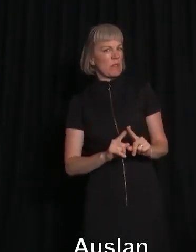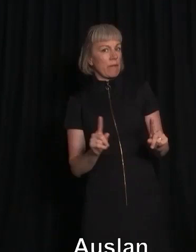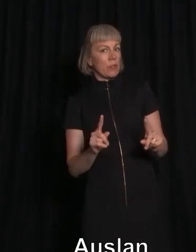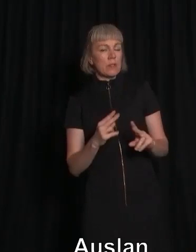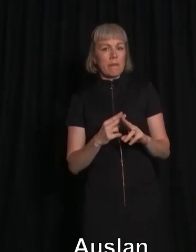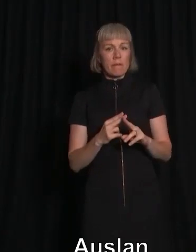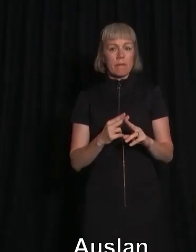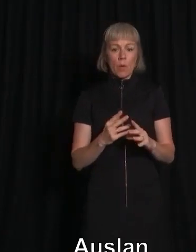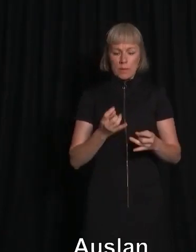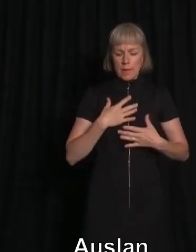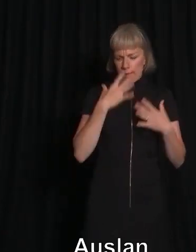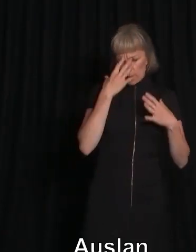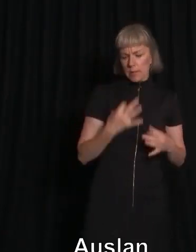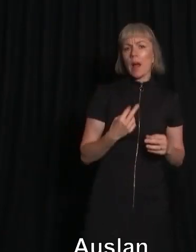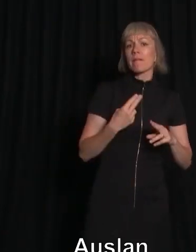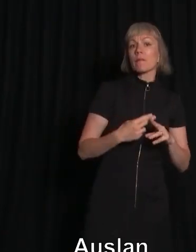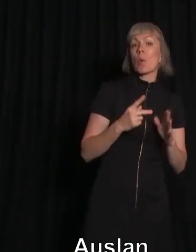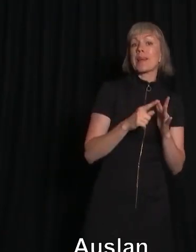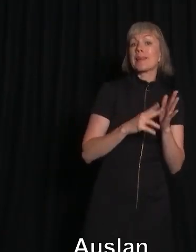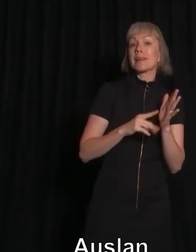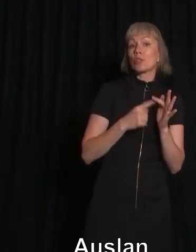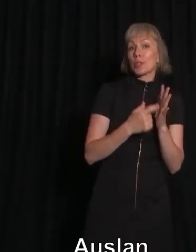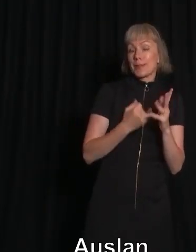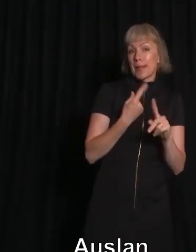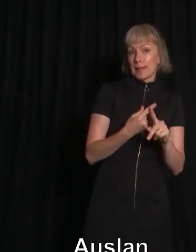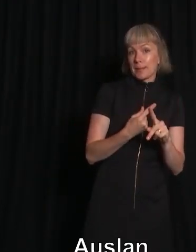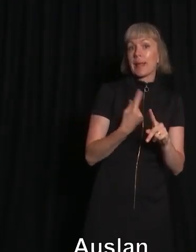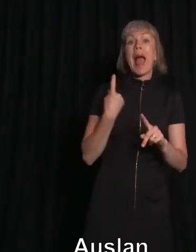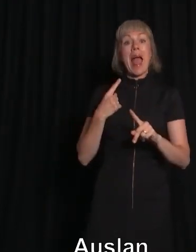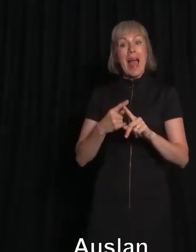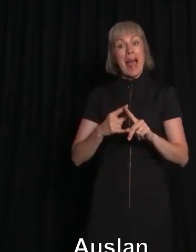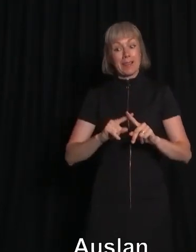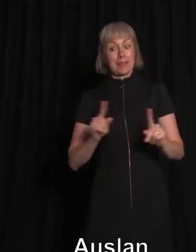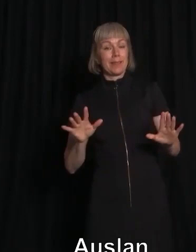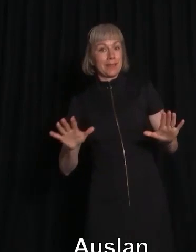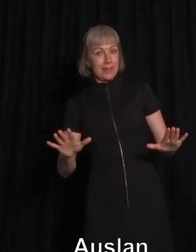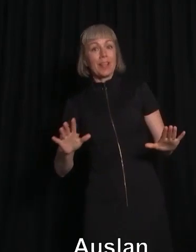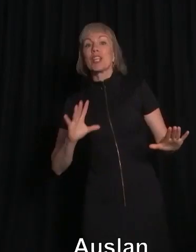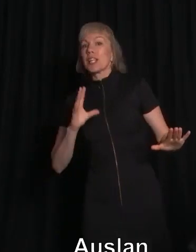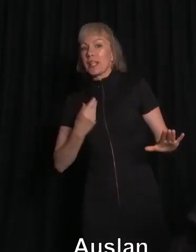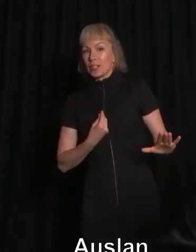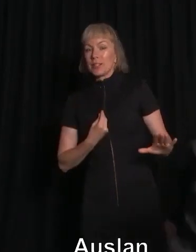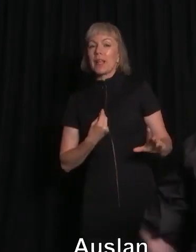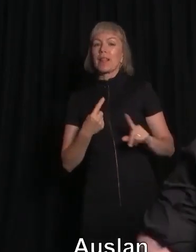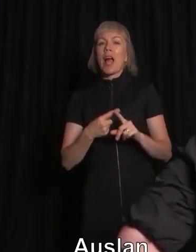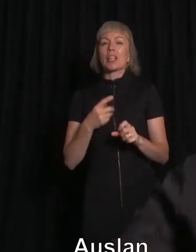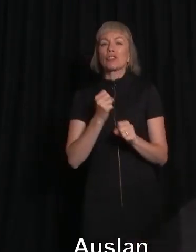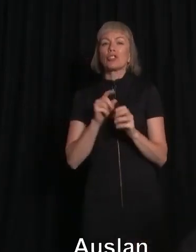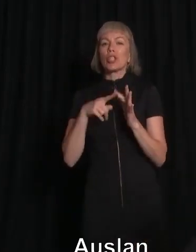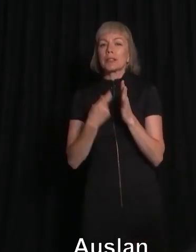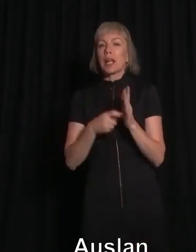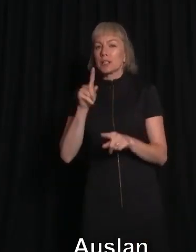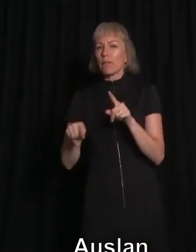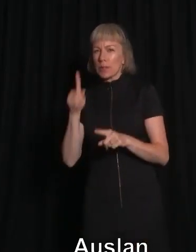comes to bodily autonomy and then trans and gender diverse people? Obviously, we're talking about two different population groups too, so it might be